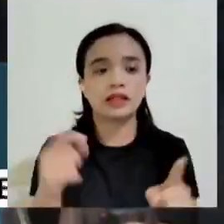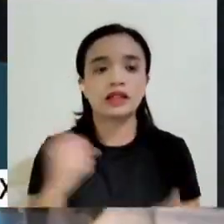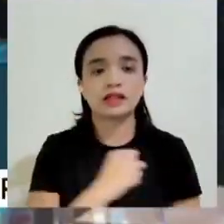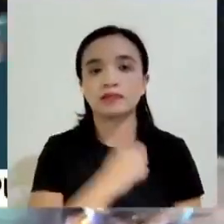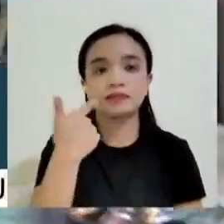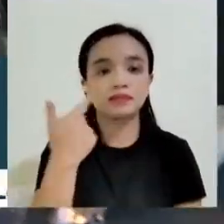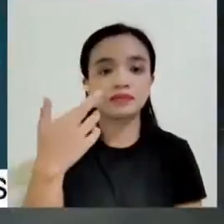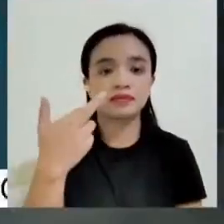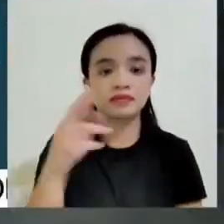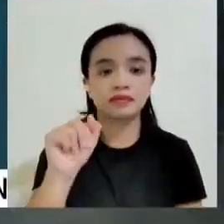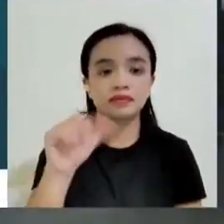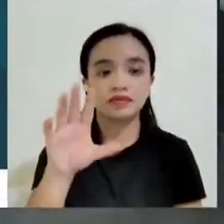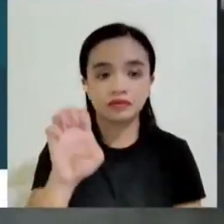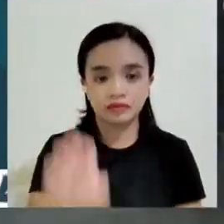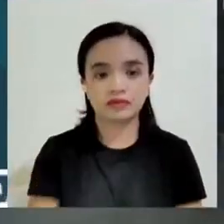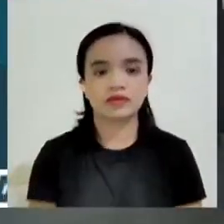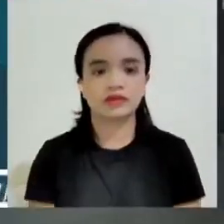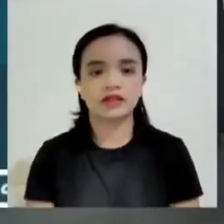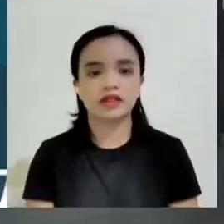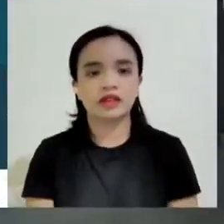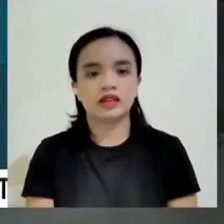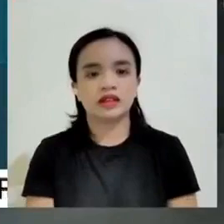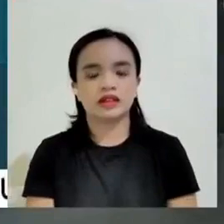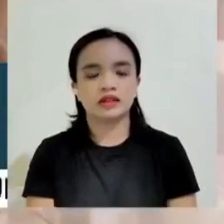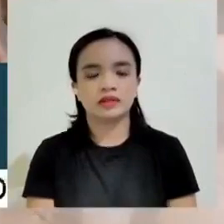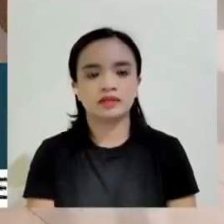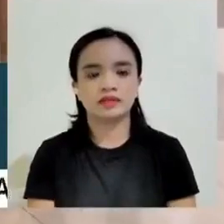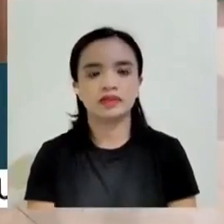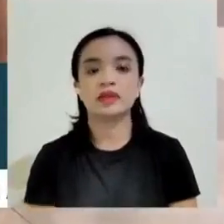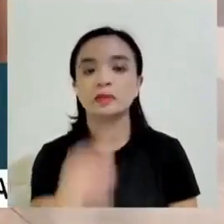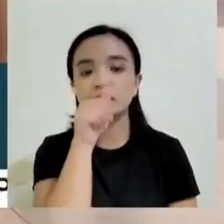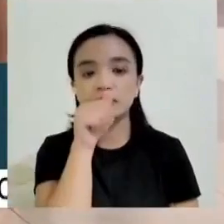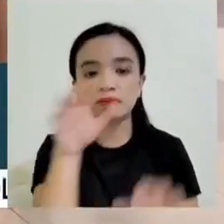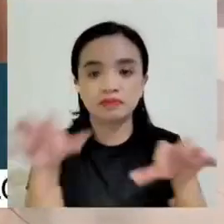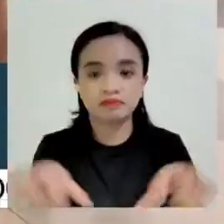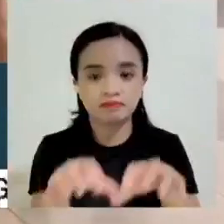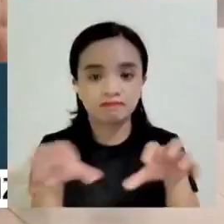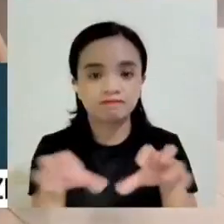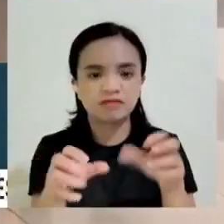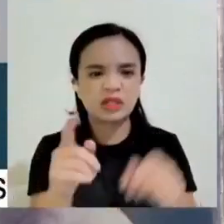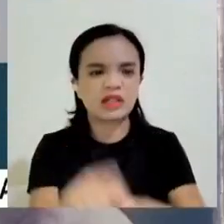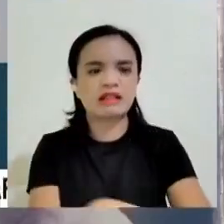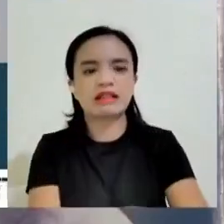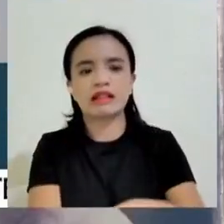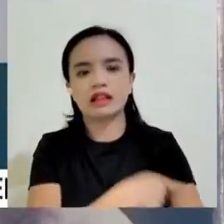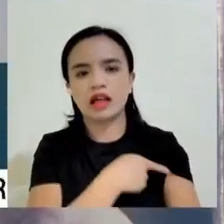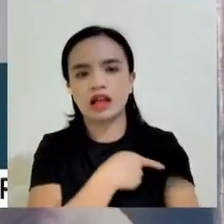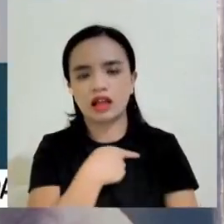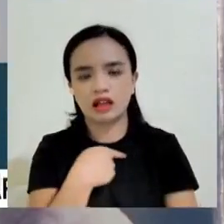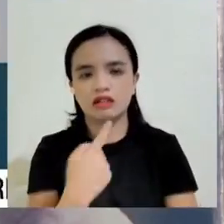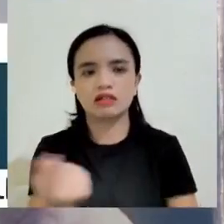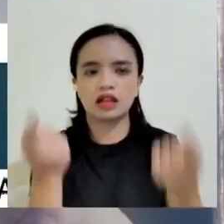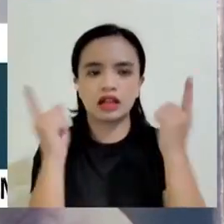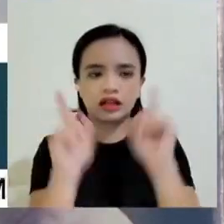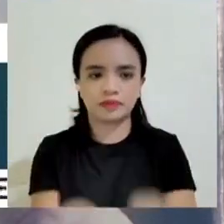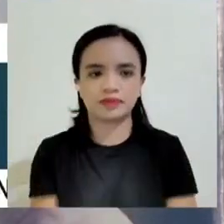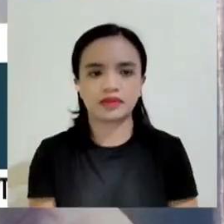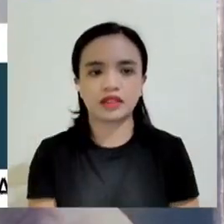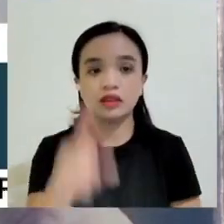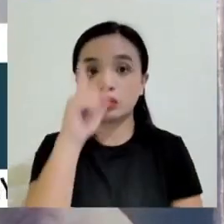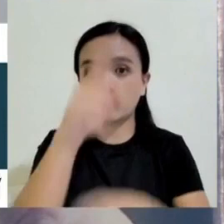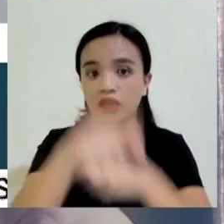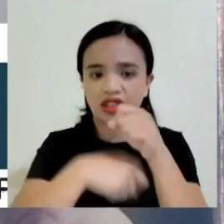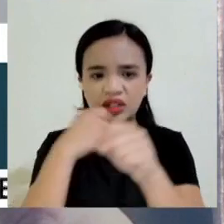Services, laments privatization efforts are taking too long to materialize. 1 year already has passed in the